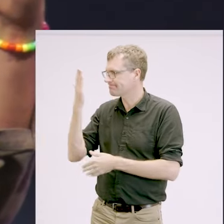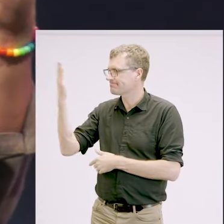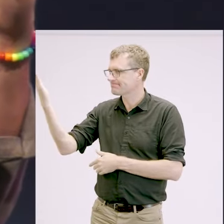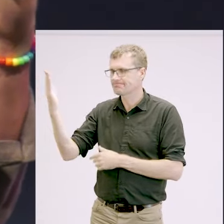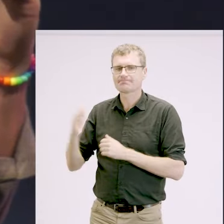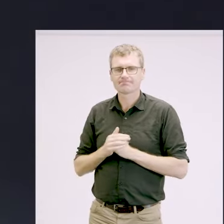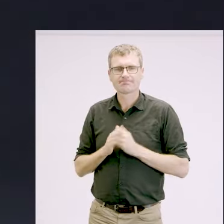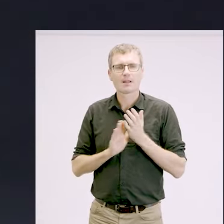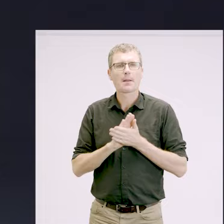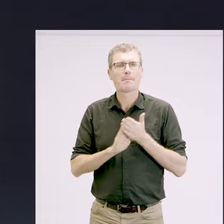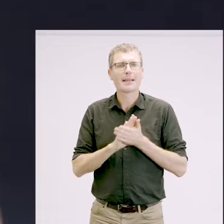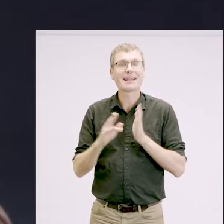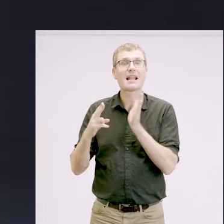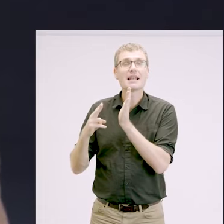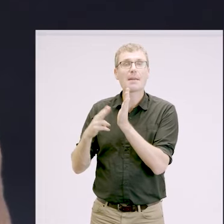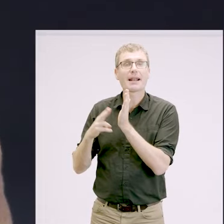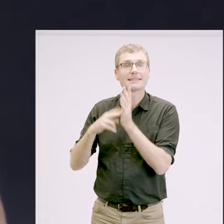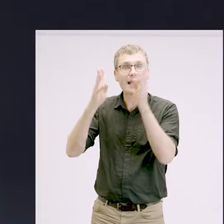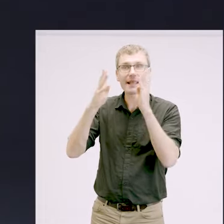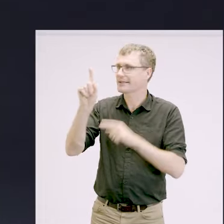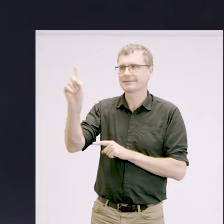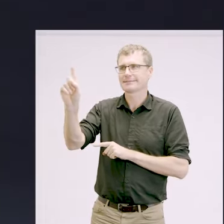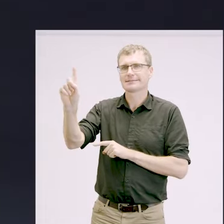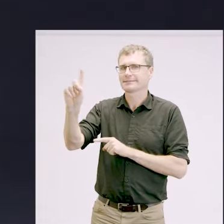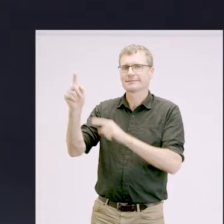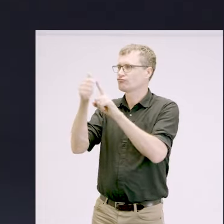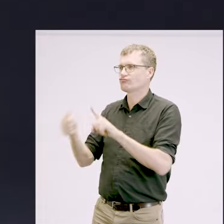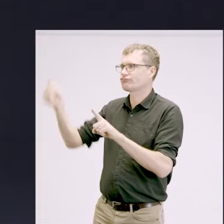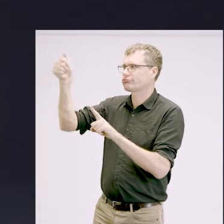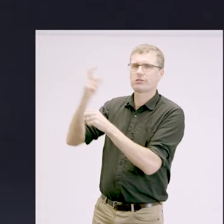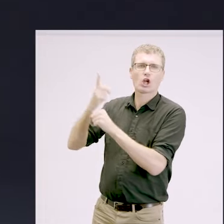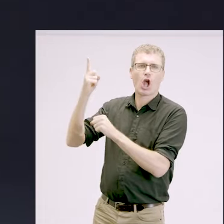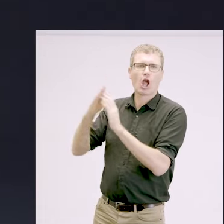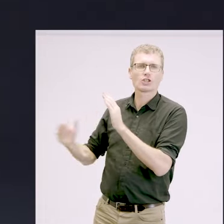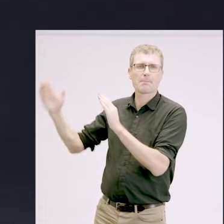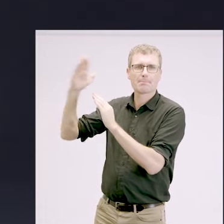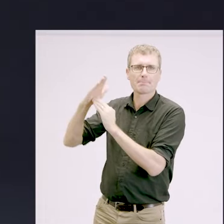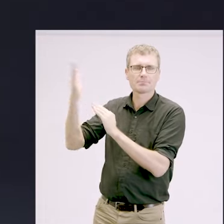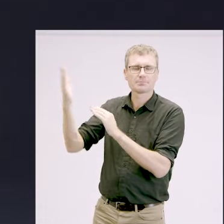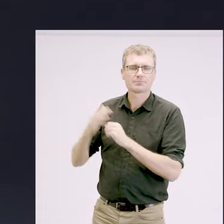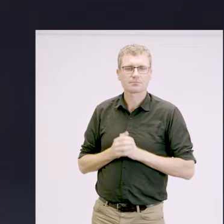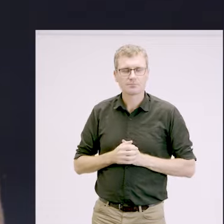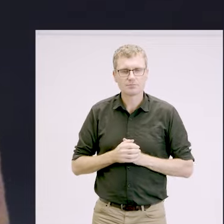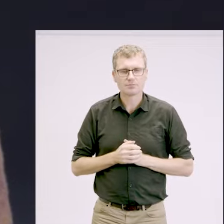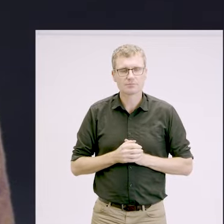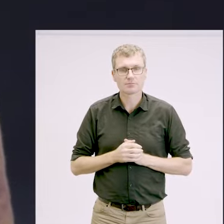all others, which means that in this case, Nebuchadnezzar needs to take a back seat.